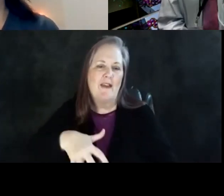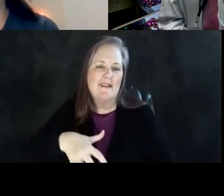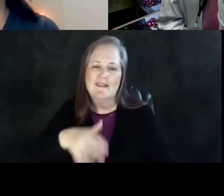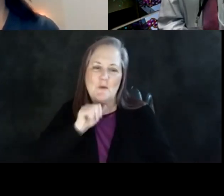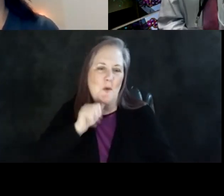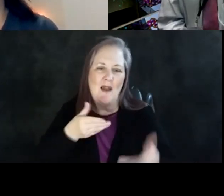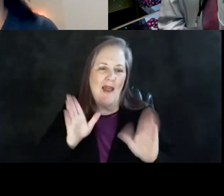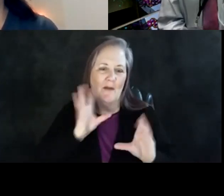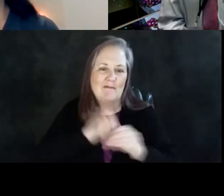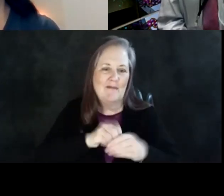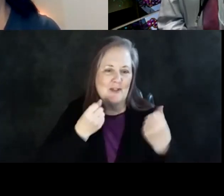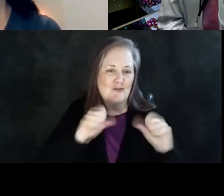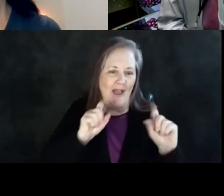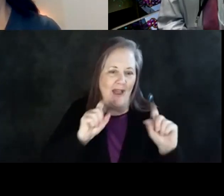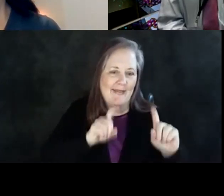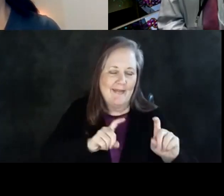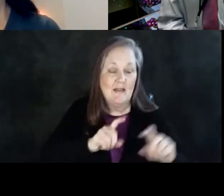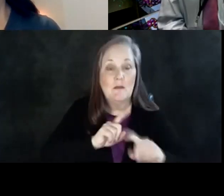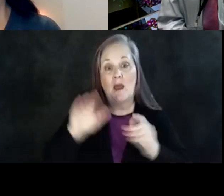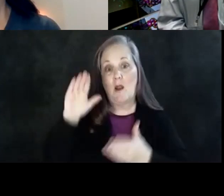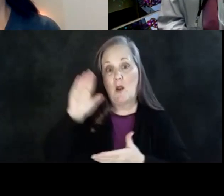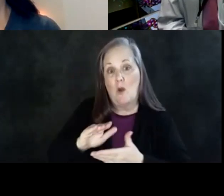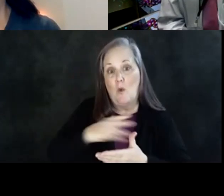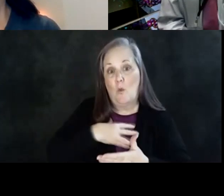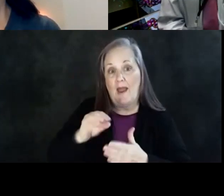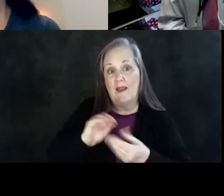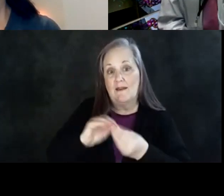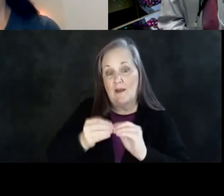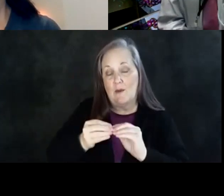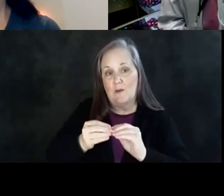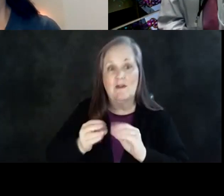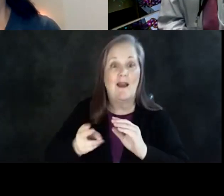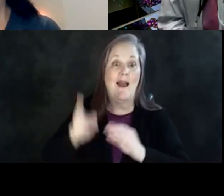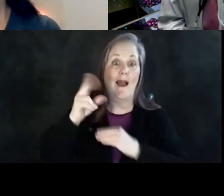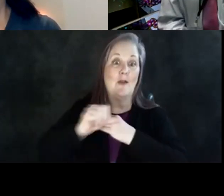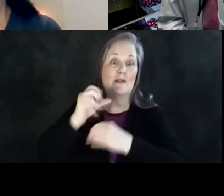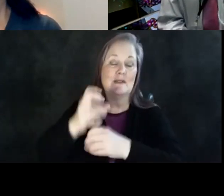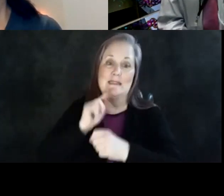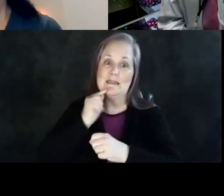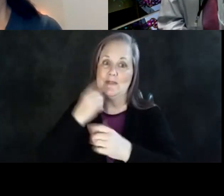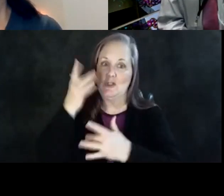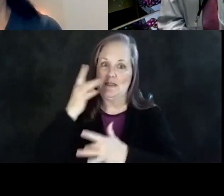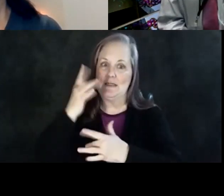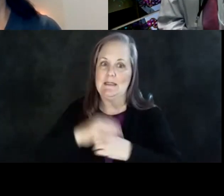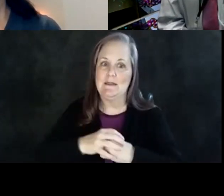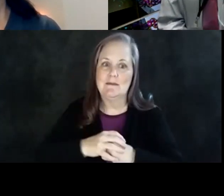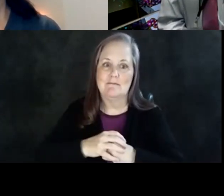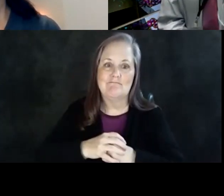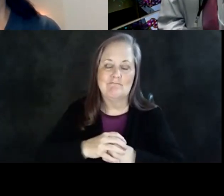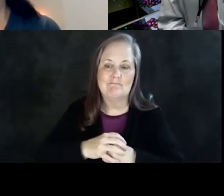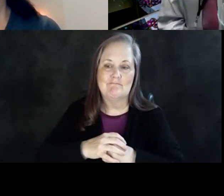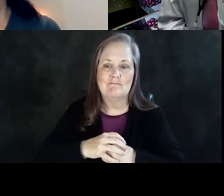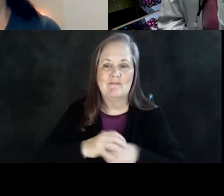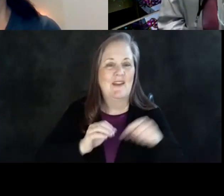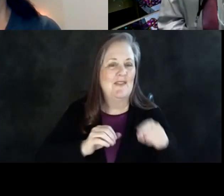who have low white counts are also at higher risk for getting more severe disease. And since this is not